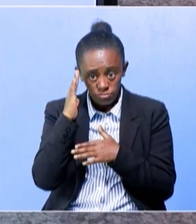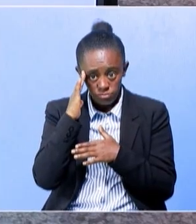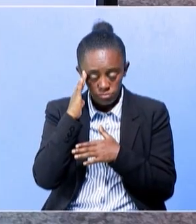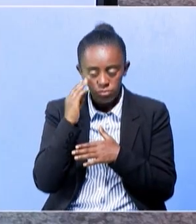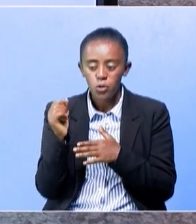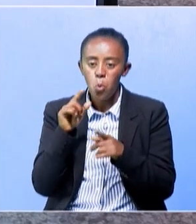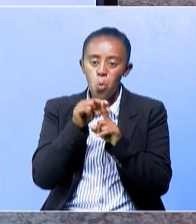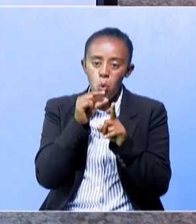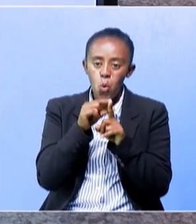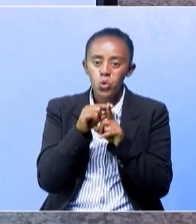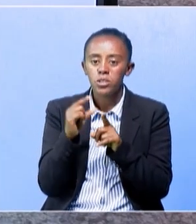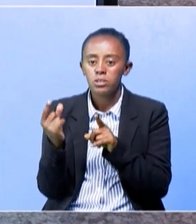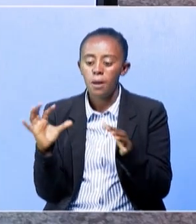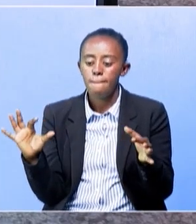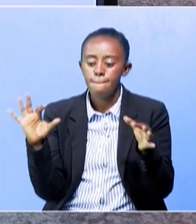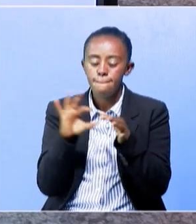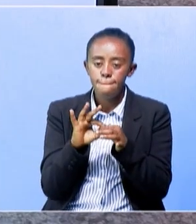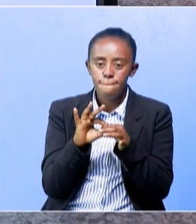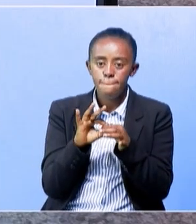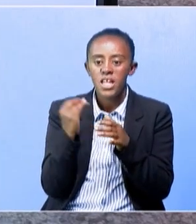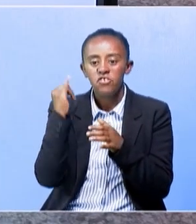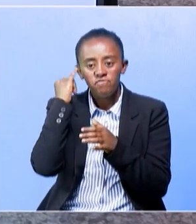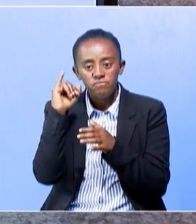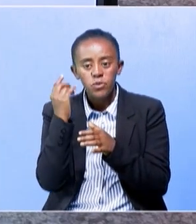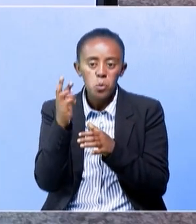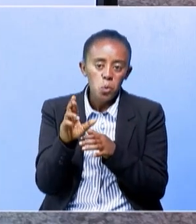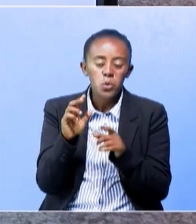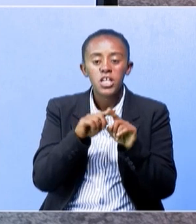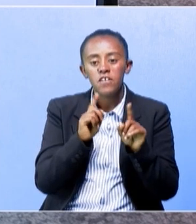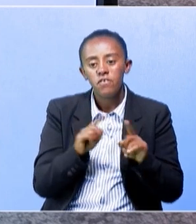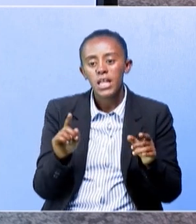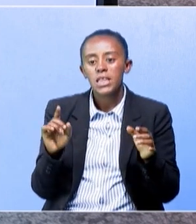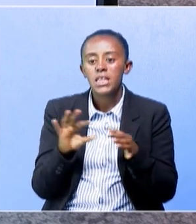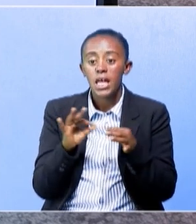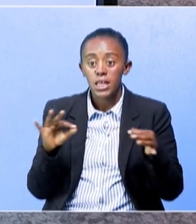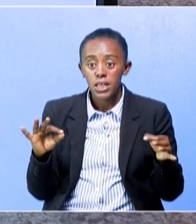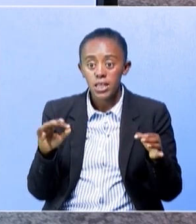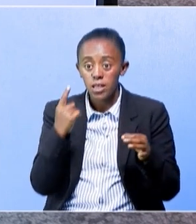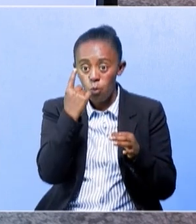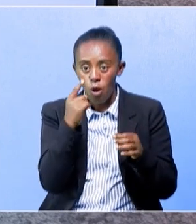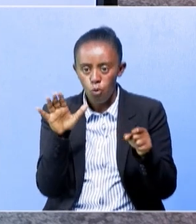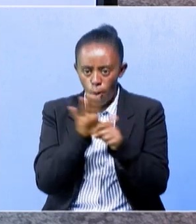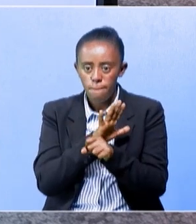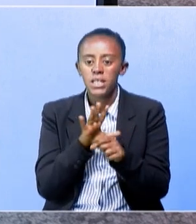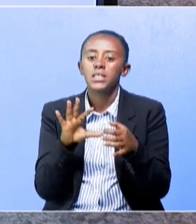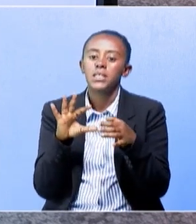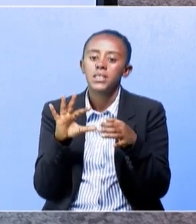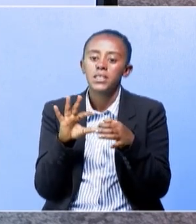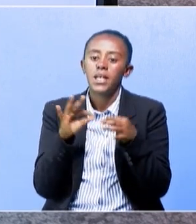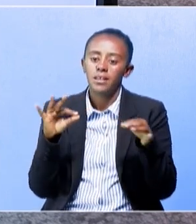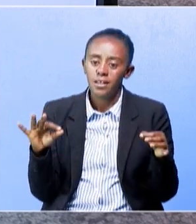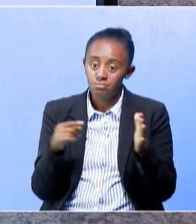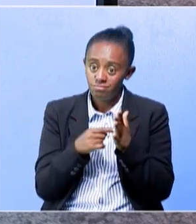use to bring different ideas or maybe different sentence to make one complete sentence. Is it